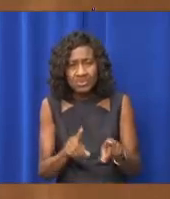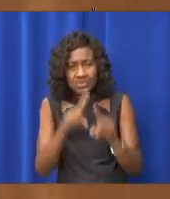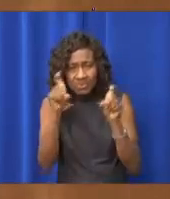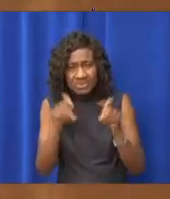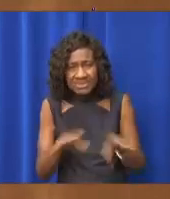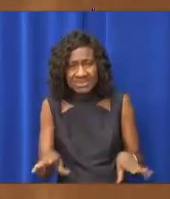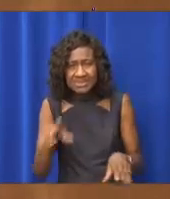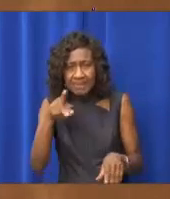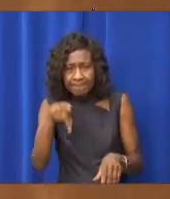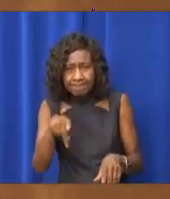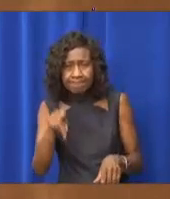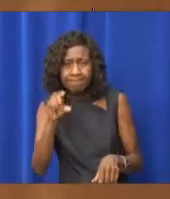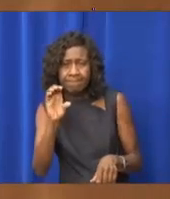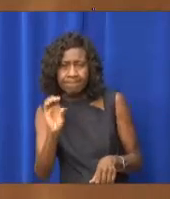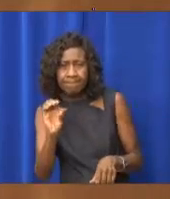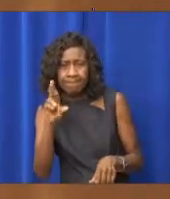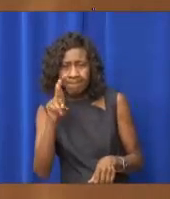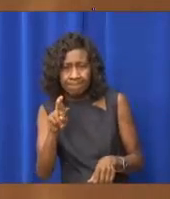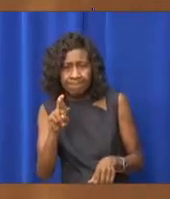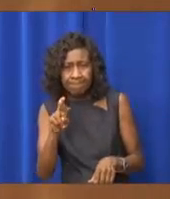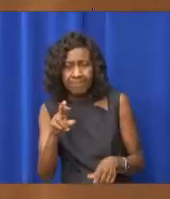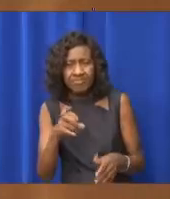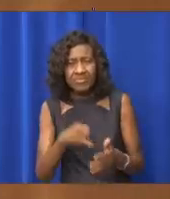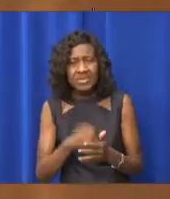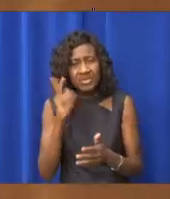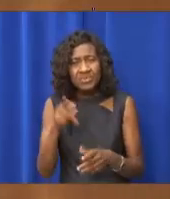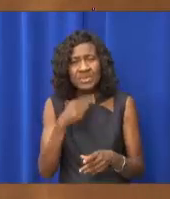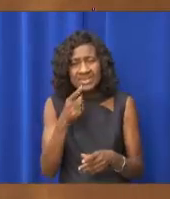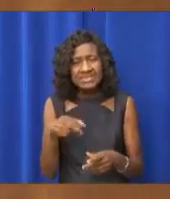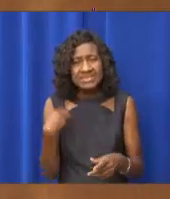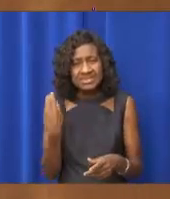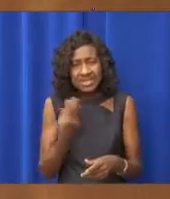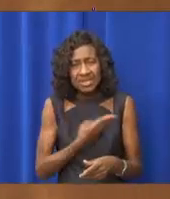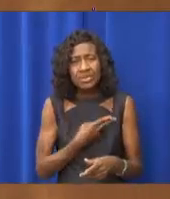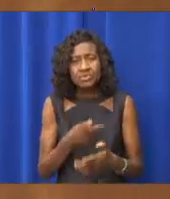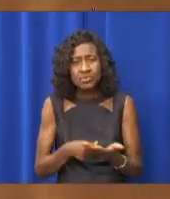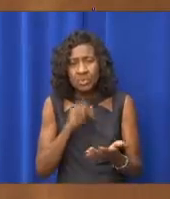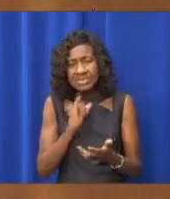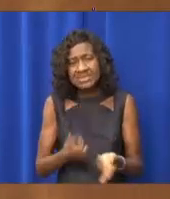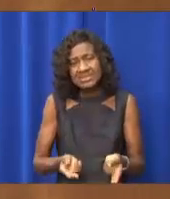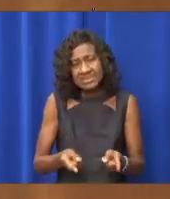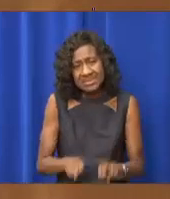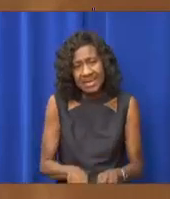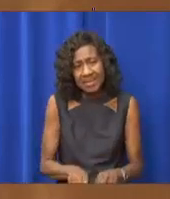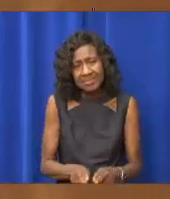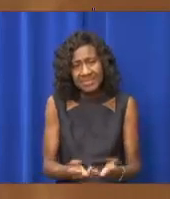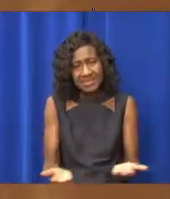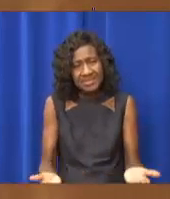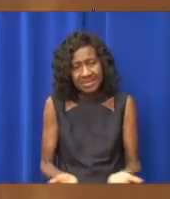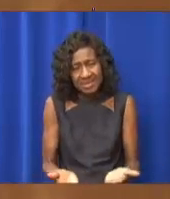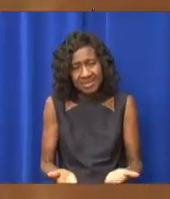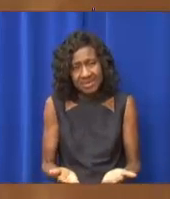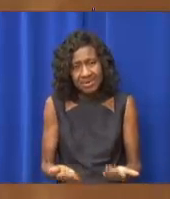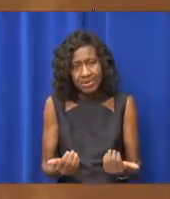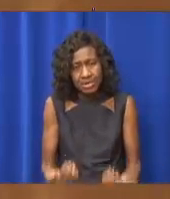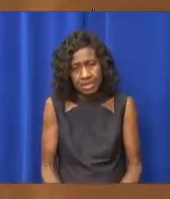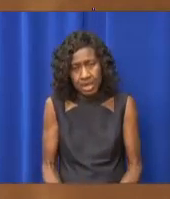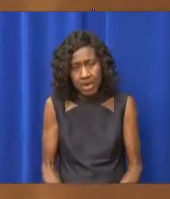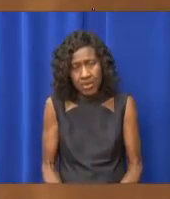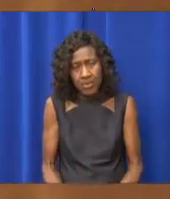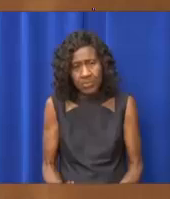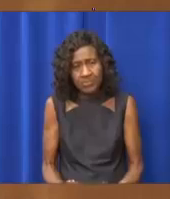I absolutely understand that it would be very interesting to know whether people had it, and I'm pretty sure they did. I agree that